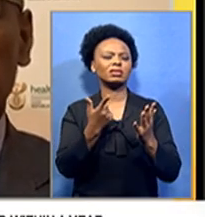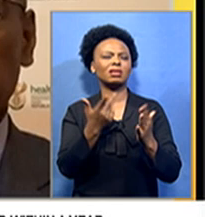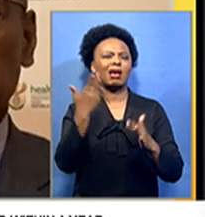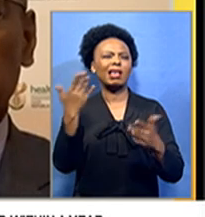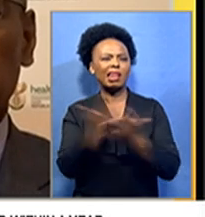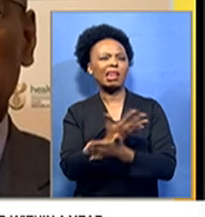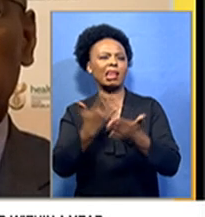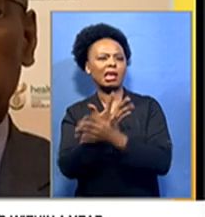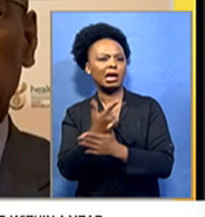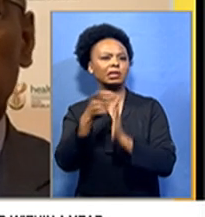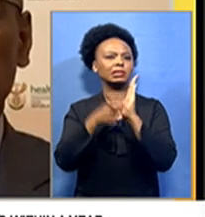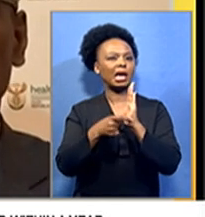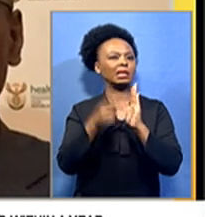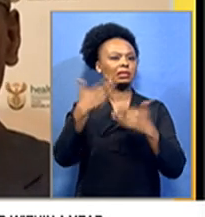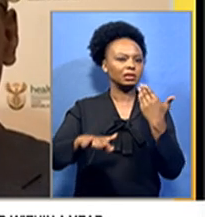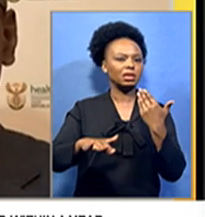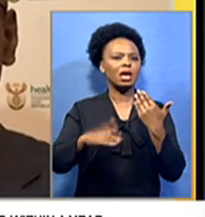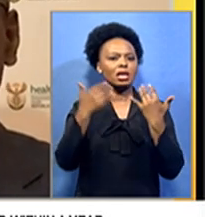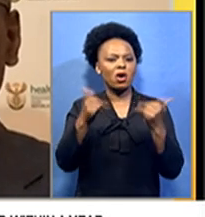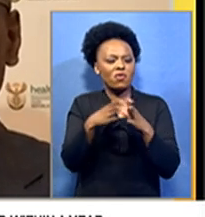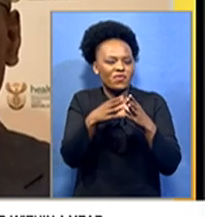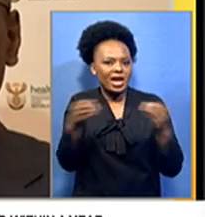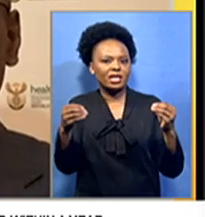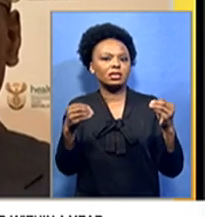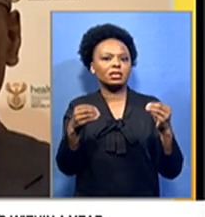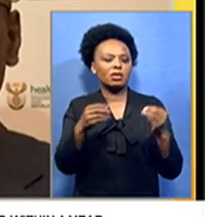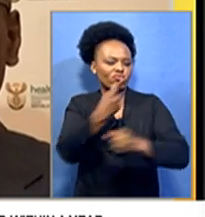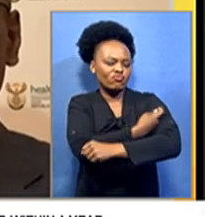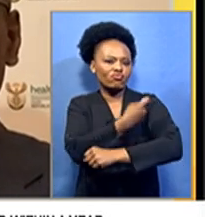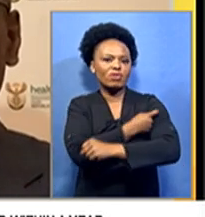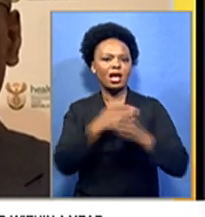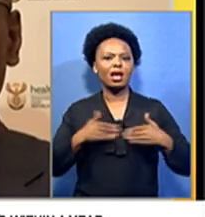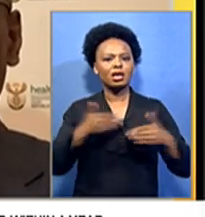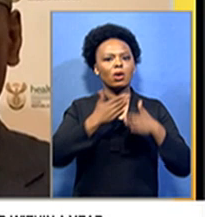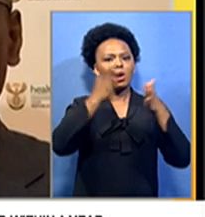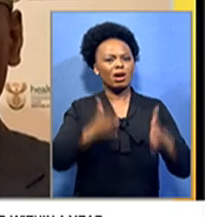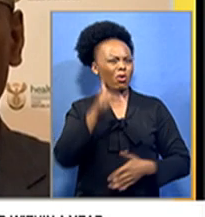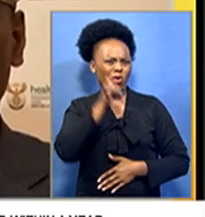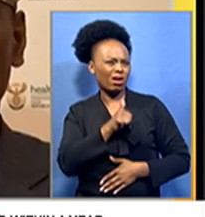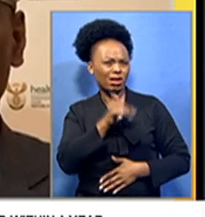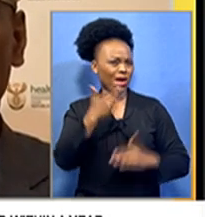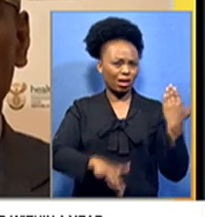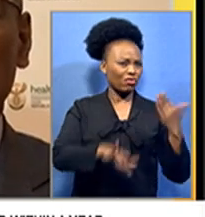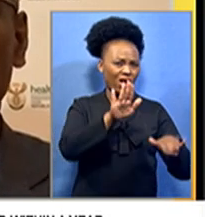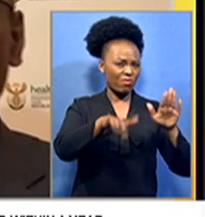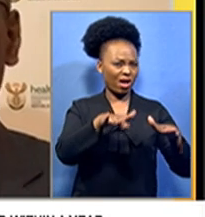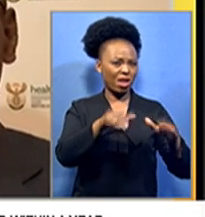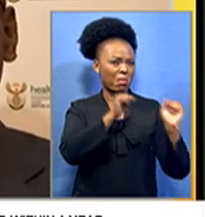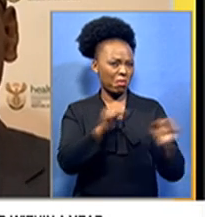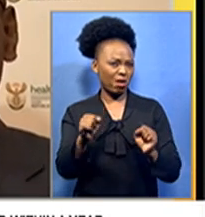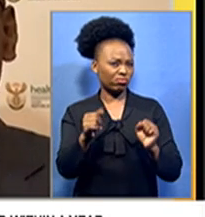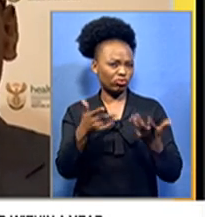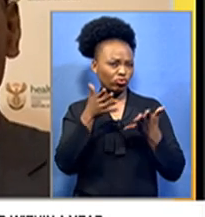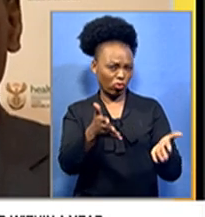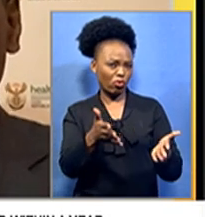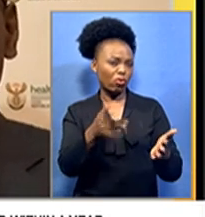we hoping to finish with healthcare workers? Which at the end of April? Is that still the deadline, that we can now